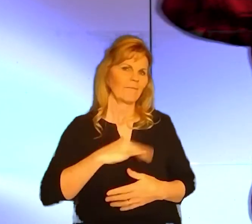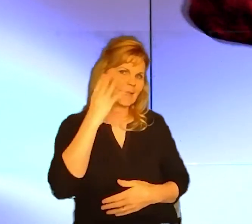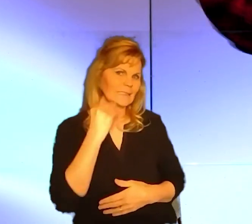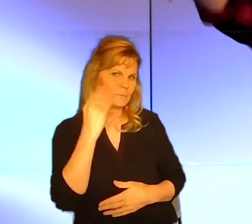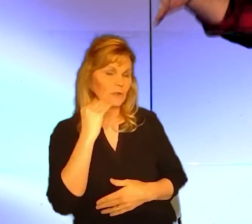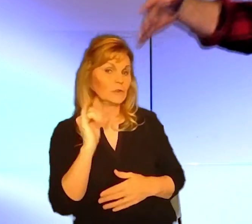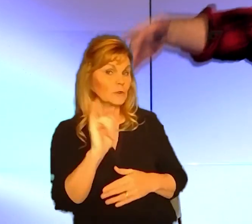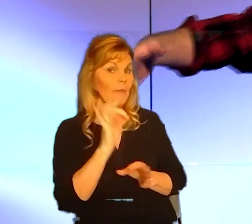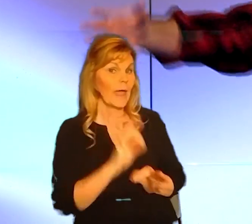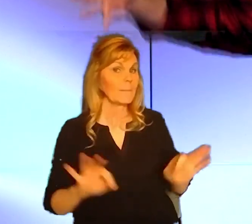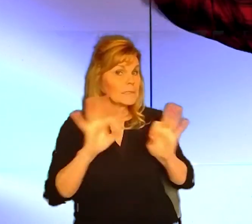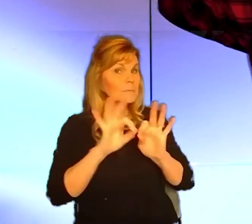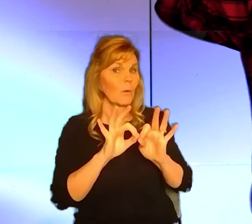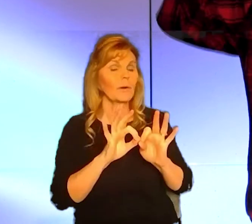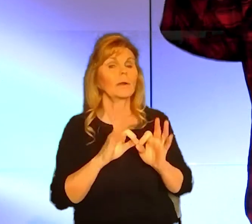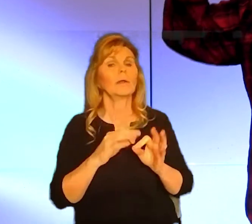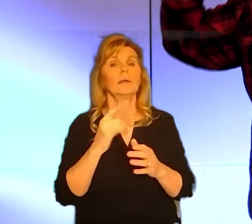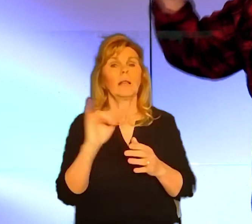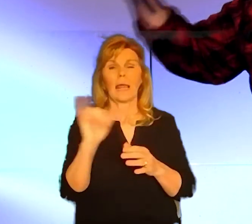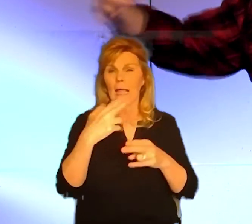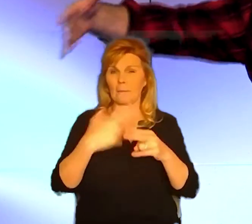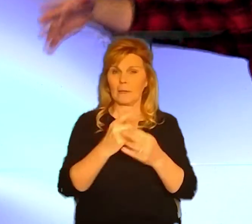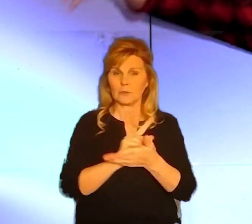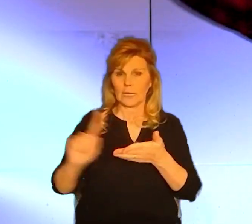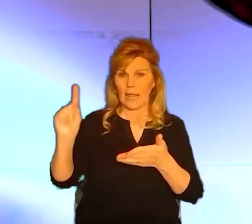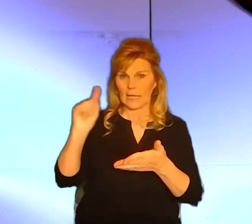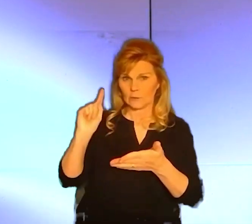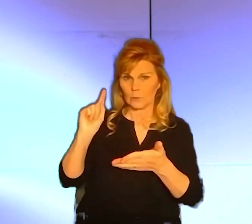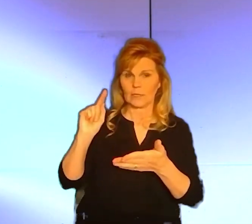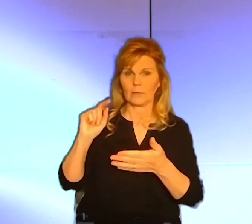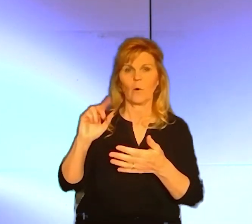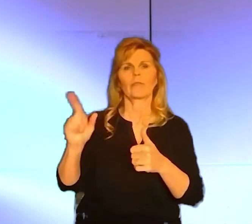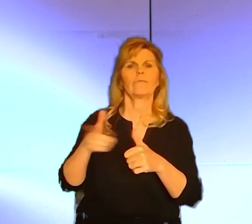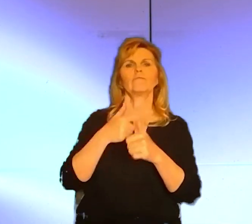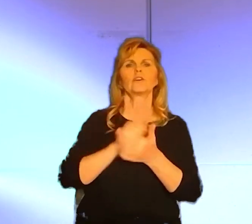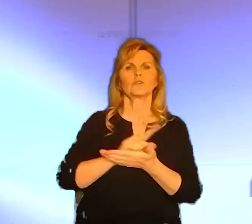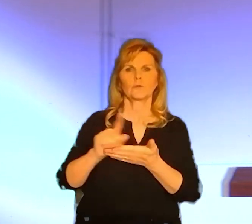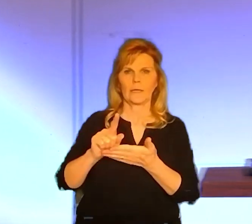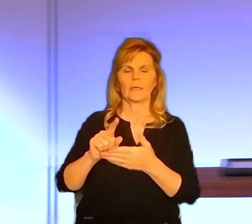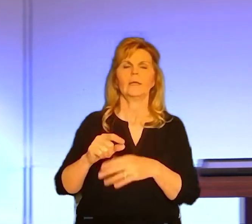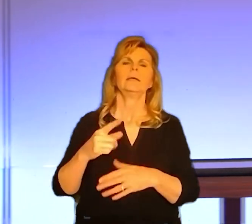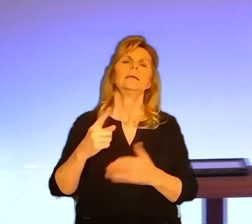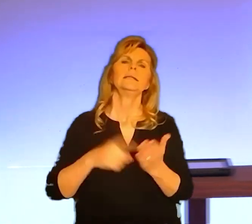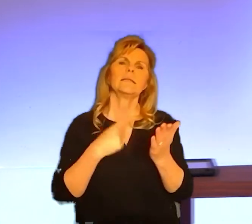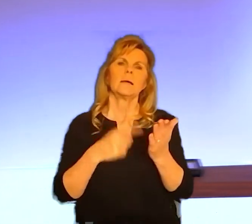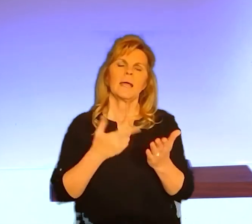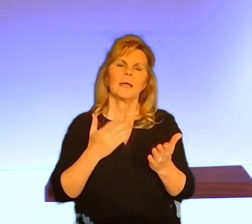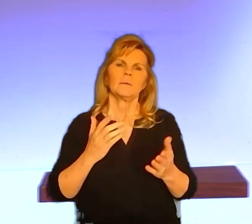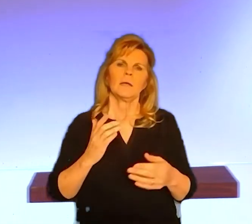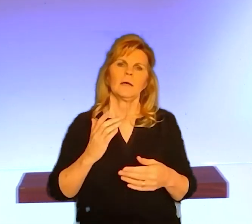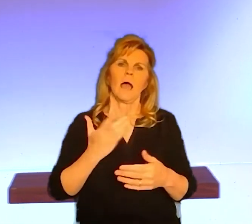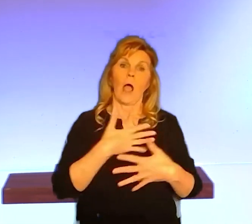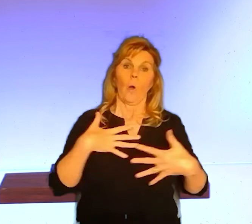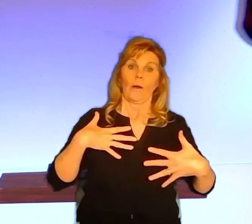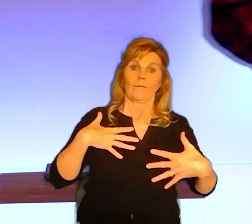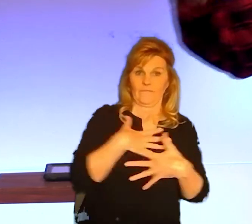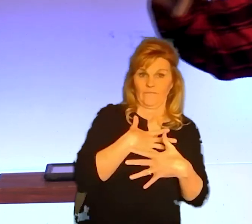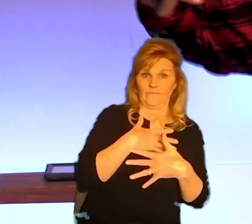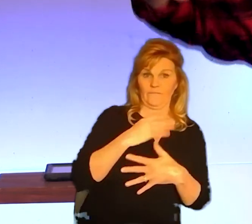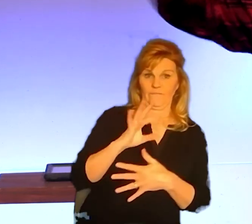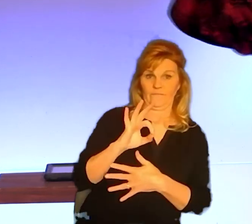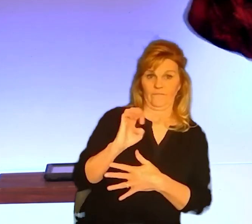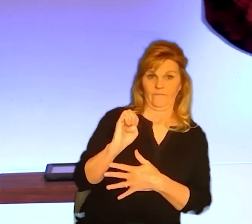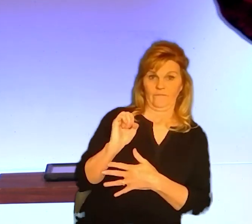then we talked about last week, sometimes, or we talked about in week one, that sometimes our our fears,